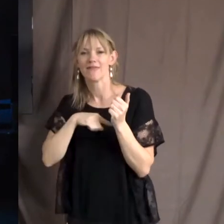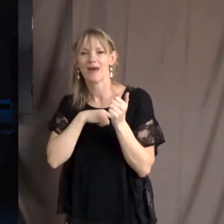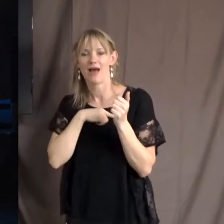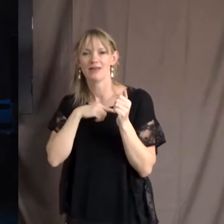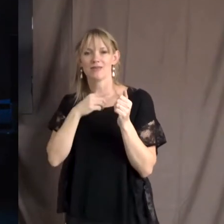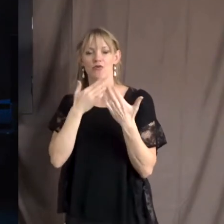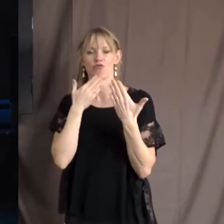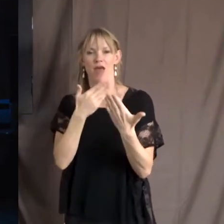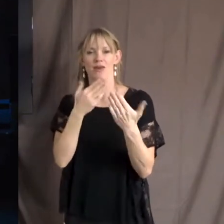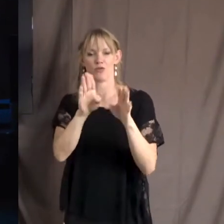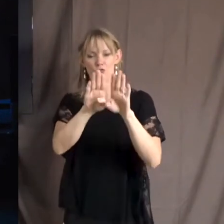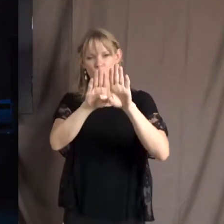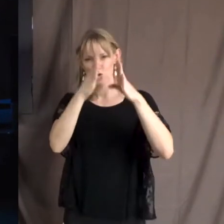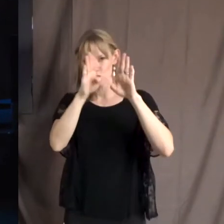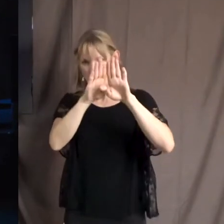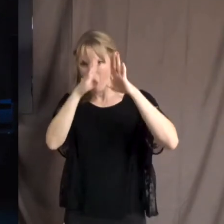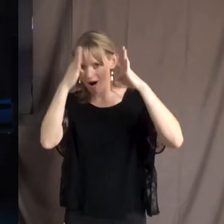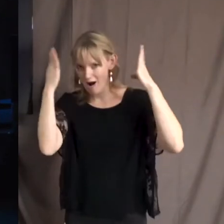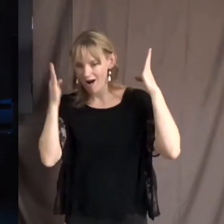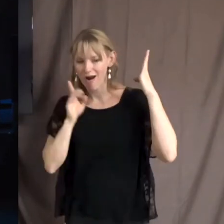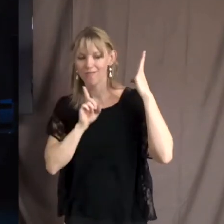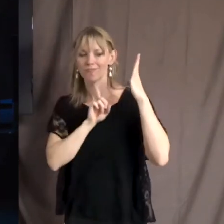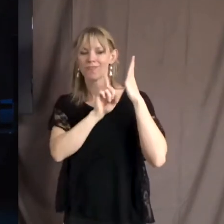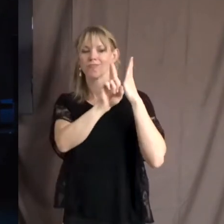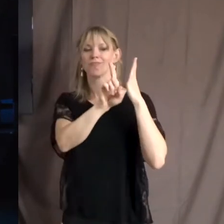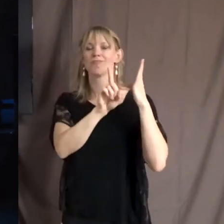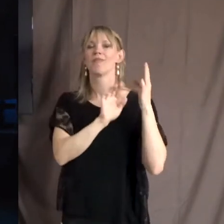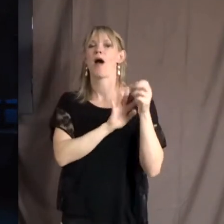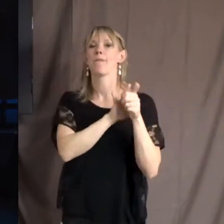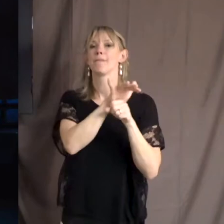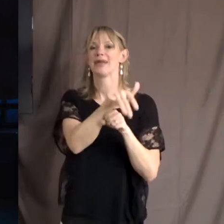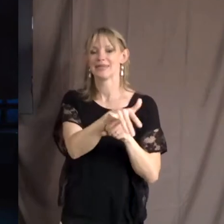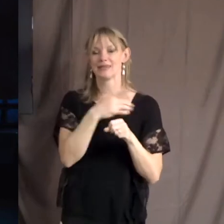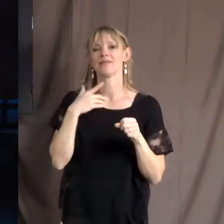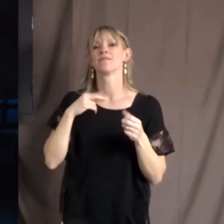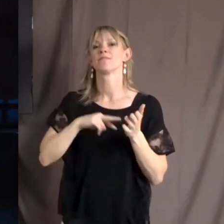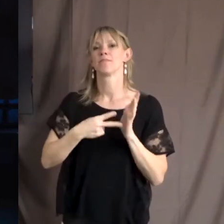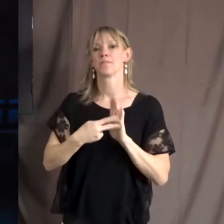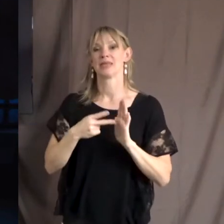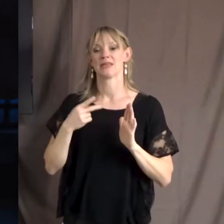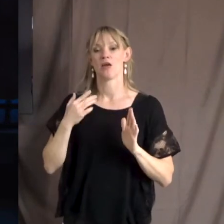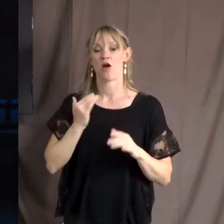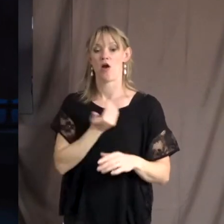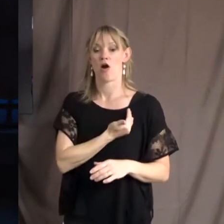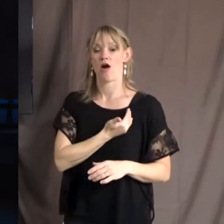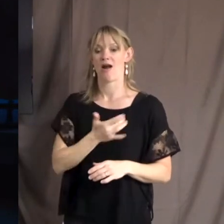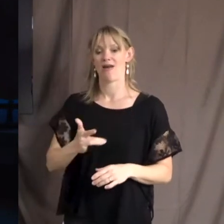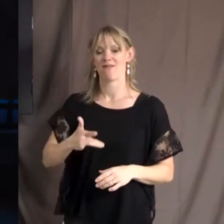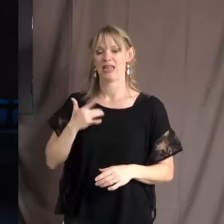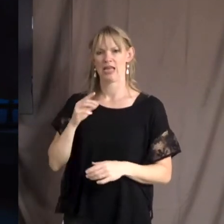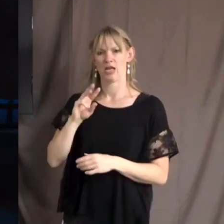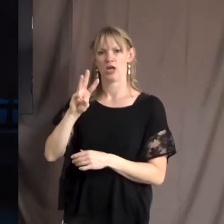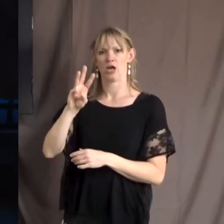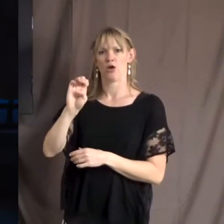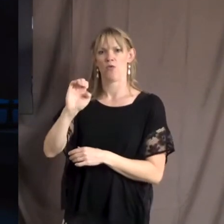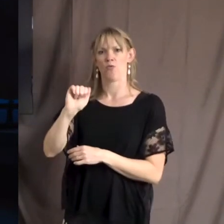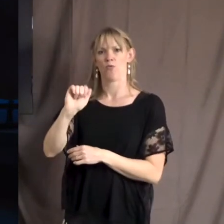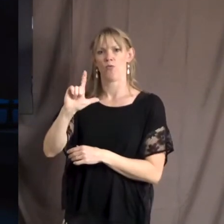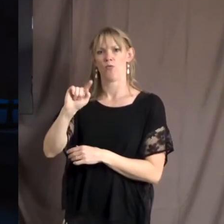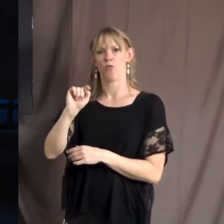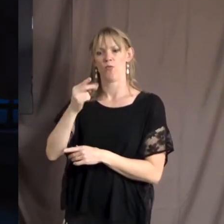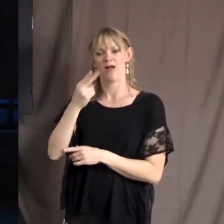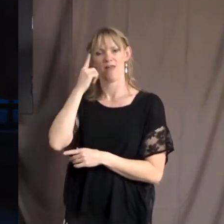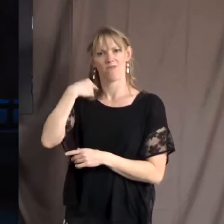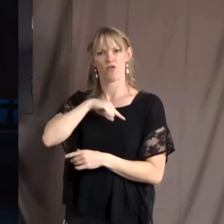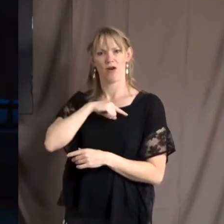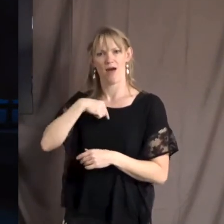of gratitude and through the door of abundance, such that we find our sense of what is wealth for us, what is abundance for